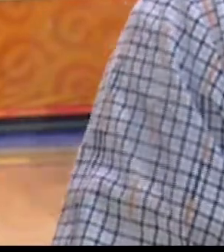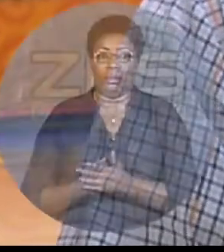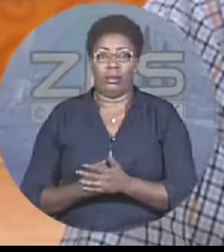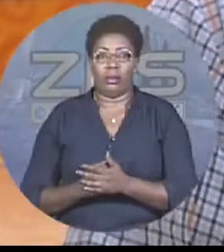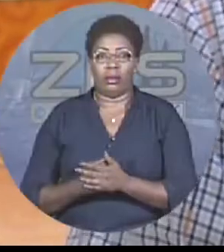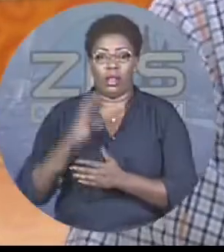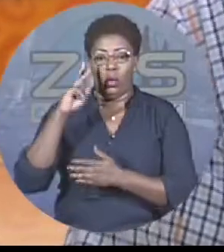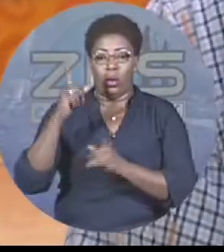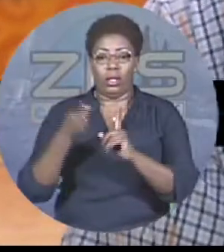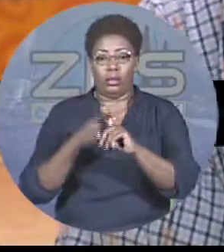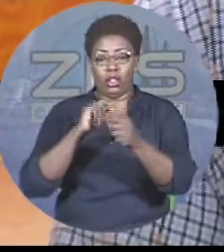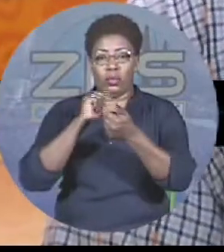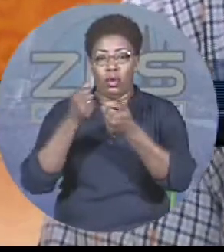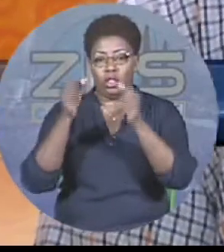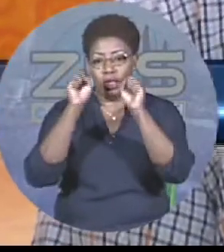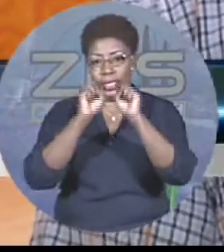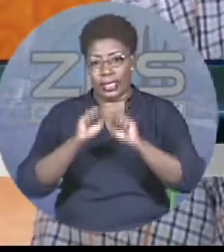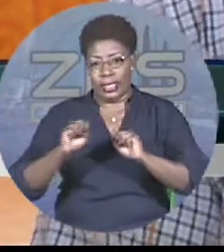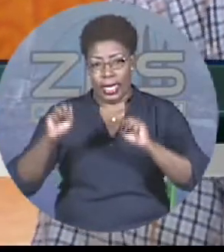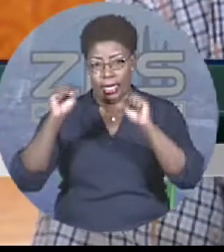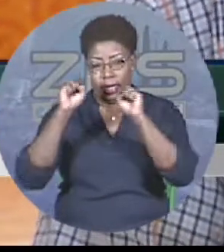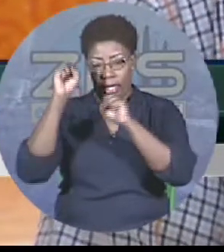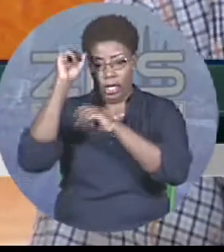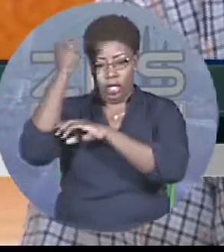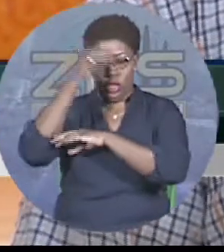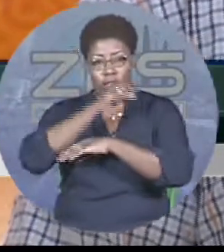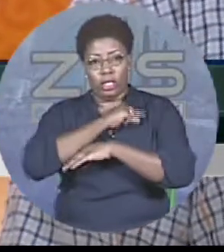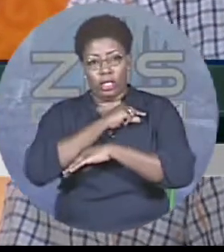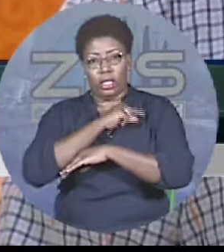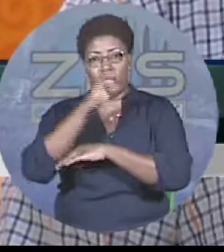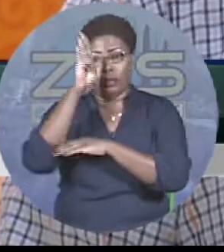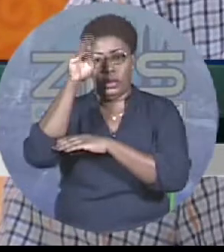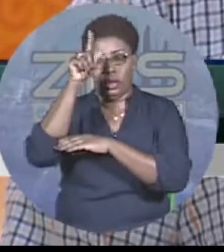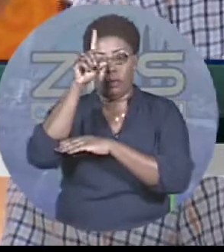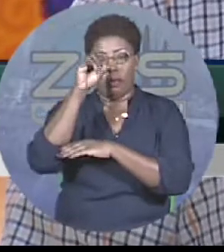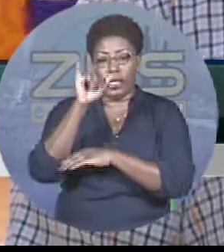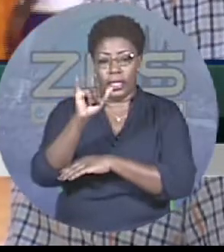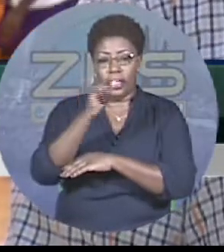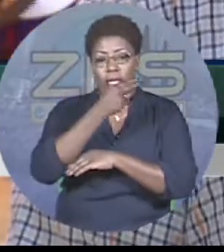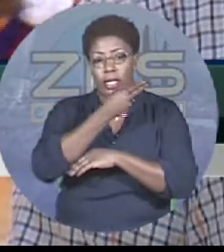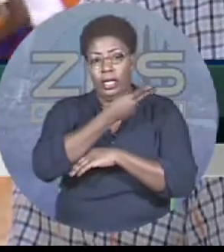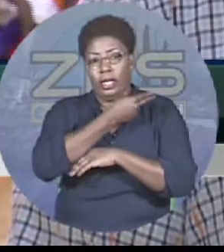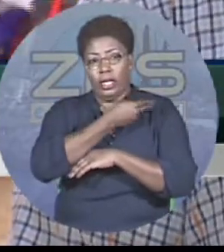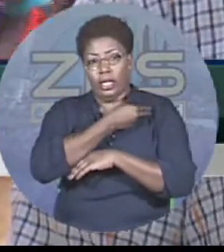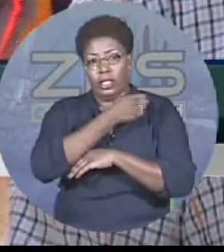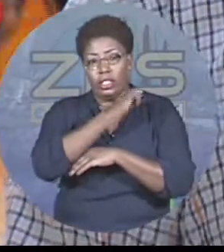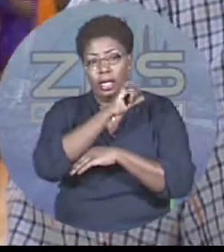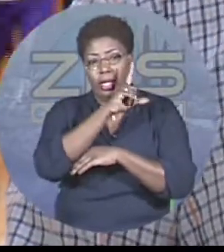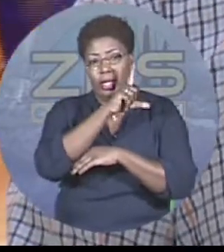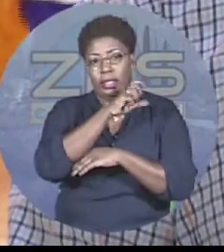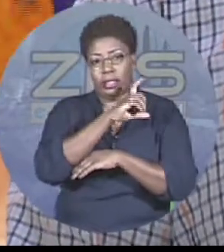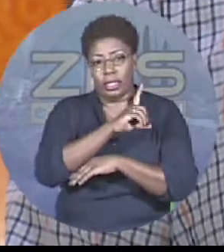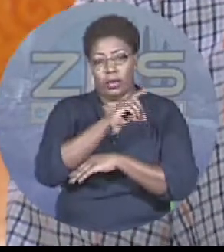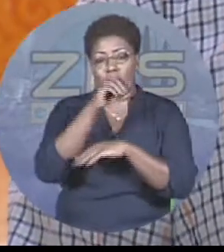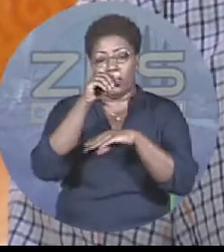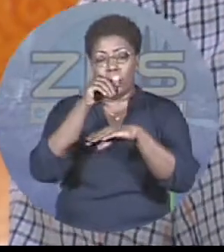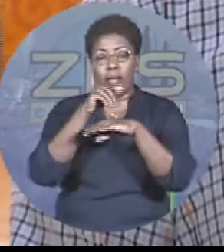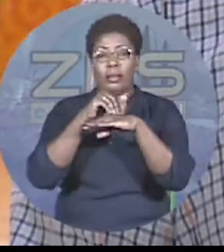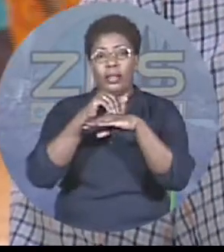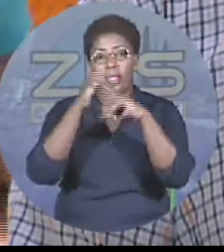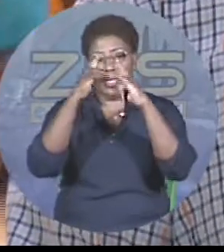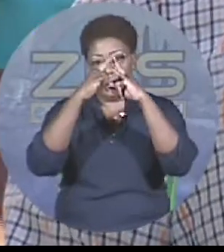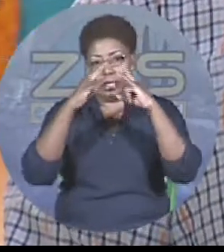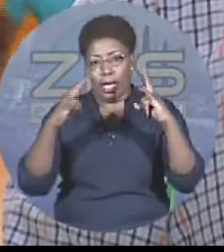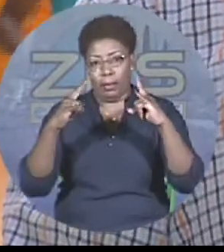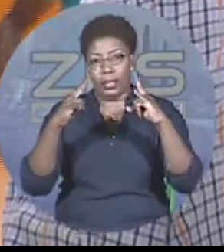Hi, good evening, and welcome to Sports Saturday. I'm Julian Gibson, the Buddy Hield Summer Basketball Workshop taking place yesterday at the Kendall Isaacs Gym. And folks, by the